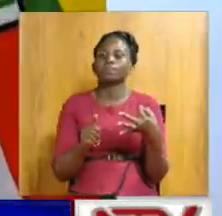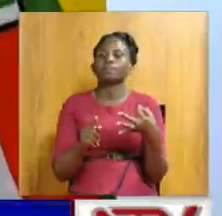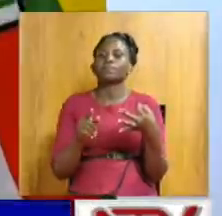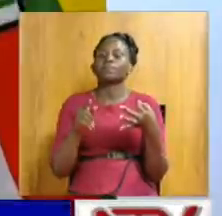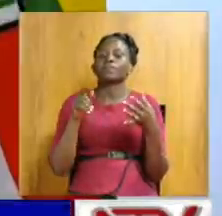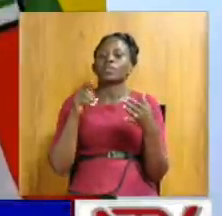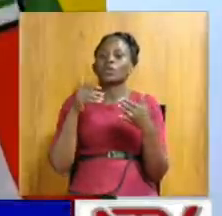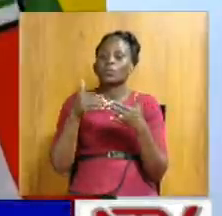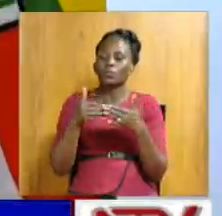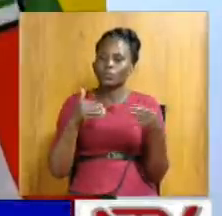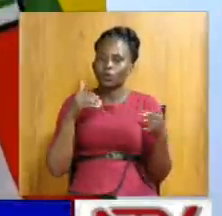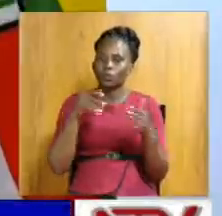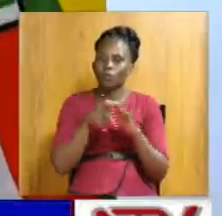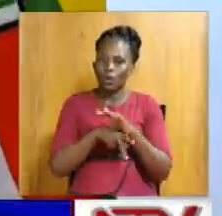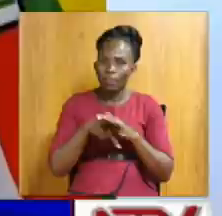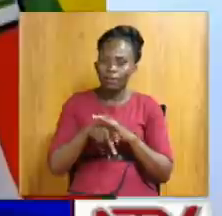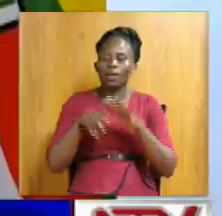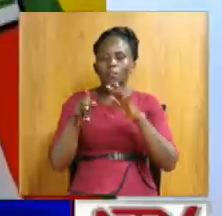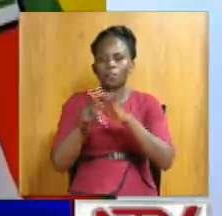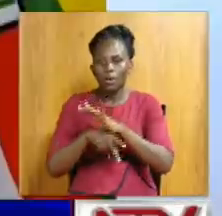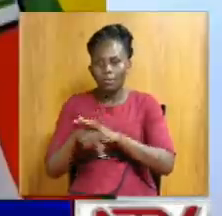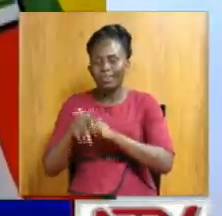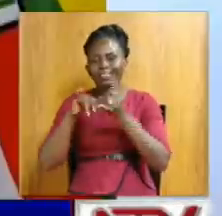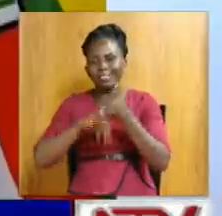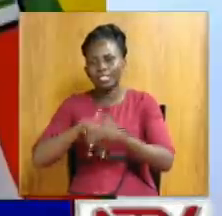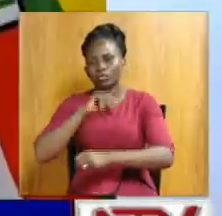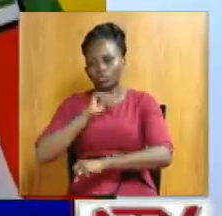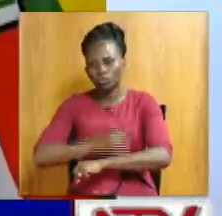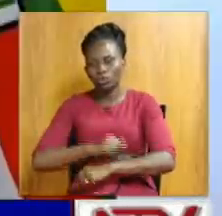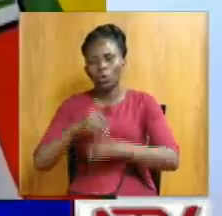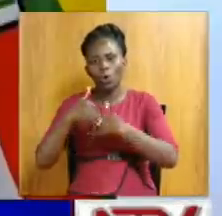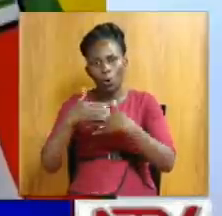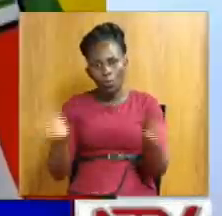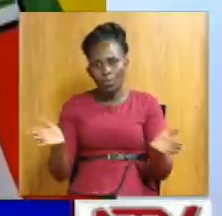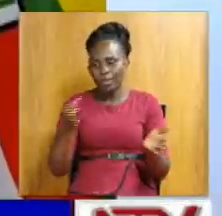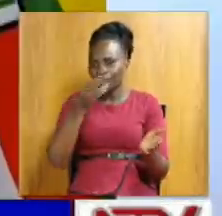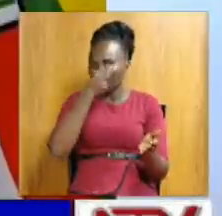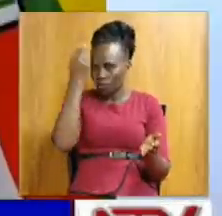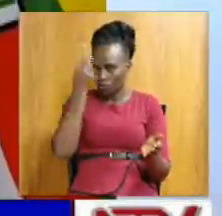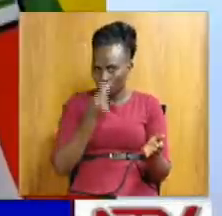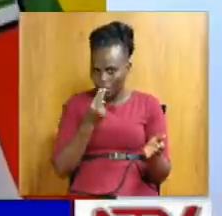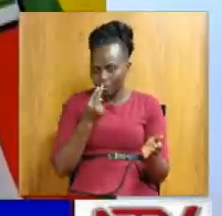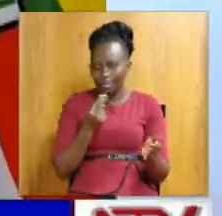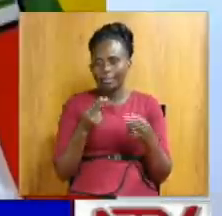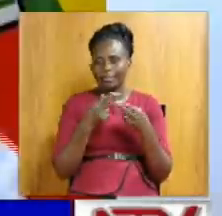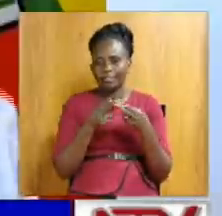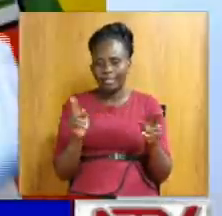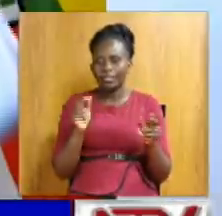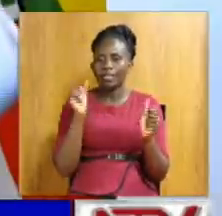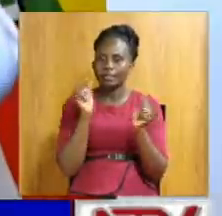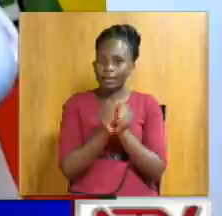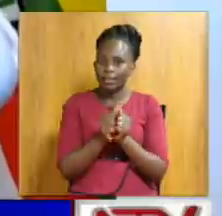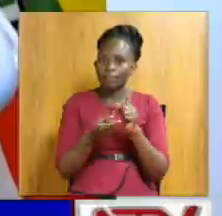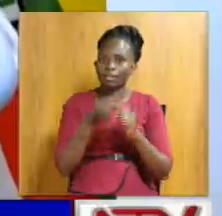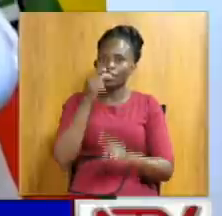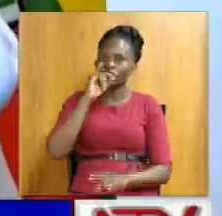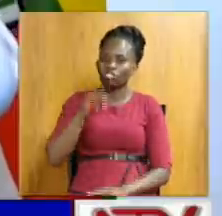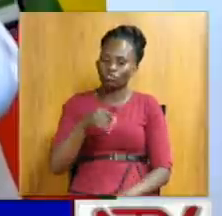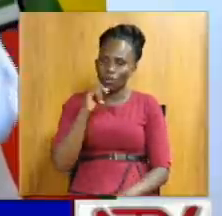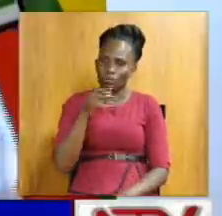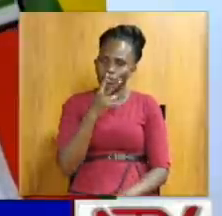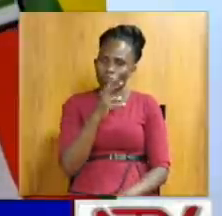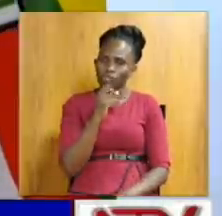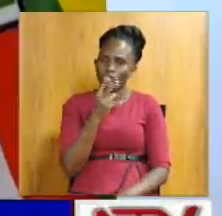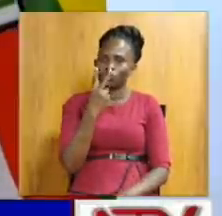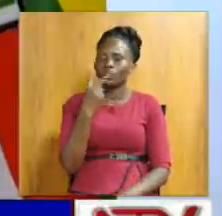pre-primary, primary and secondary schools will be opened for learners starting with the 10th of January